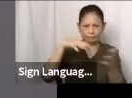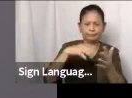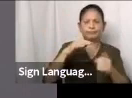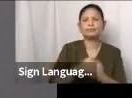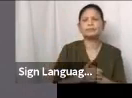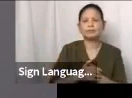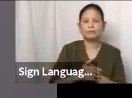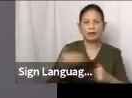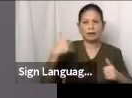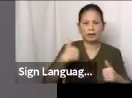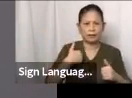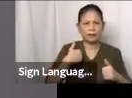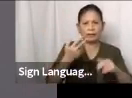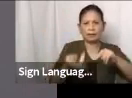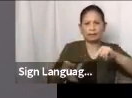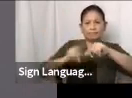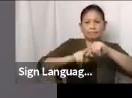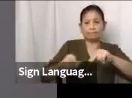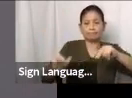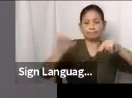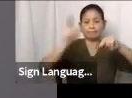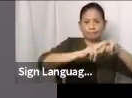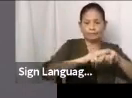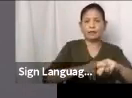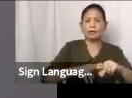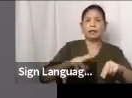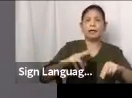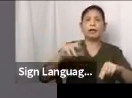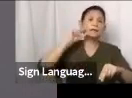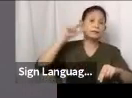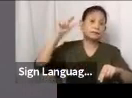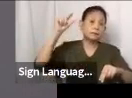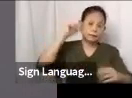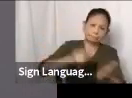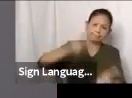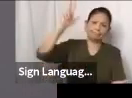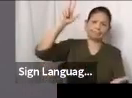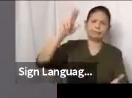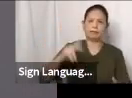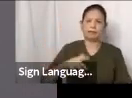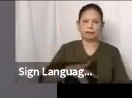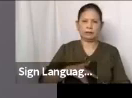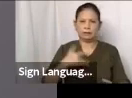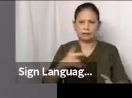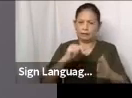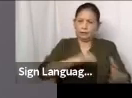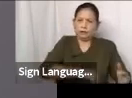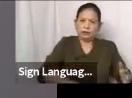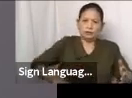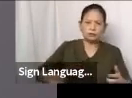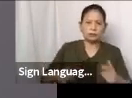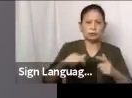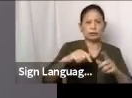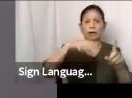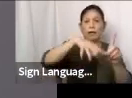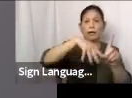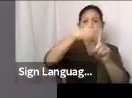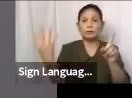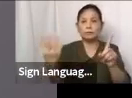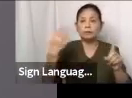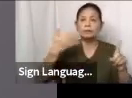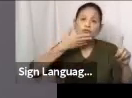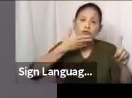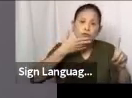There are increasing trend of gender affirming surgeries. Homeless LGBT youth miss out